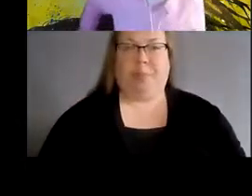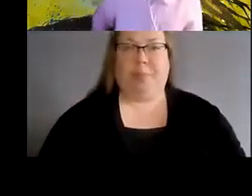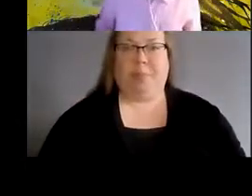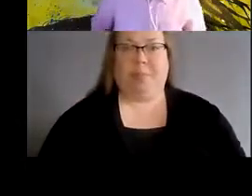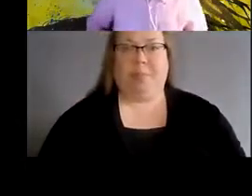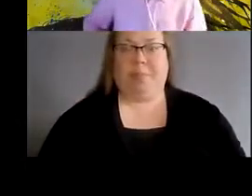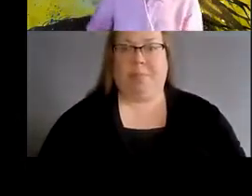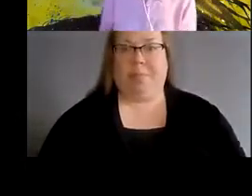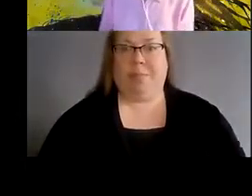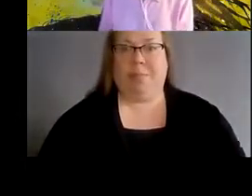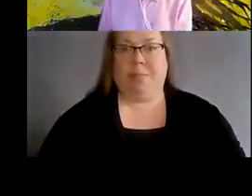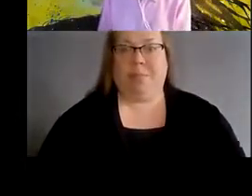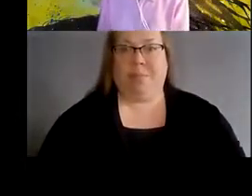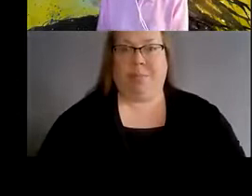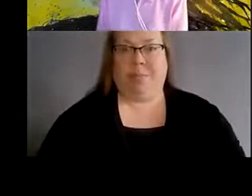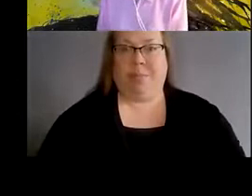Hi there.